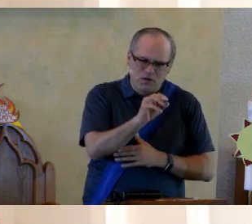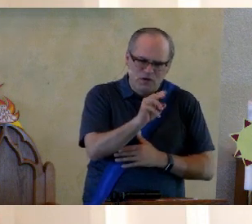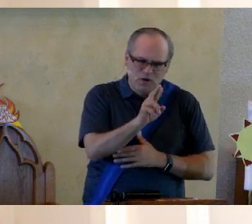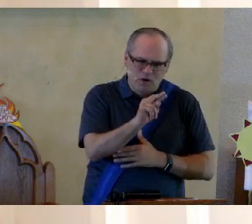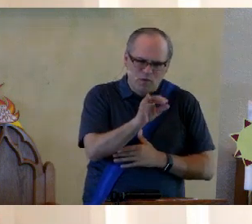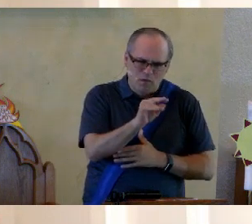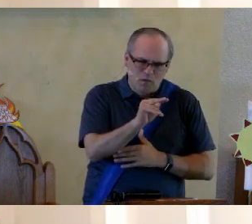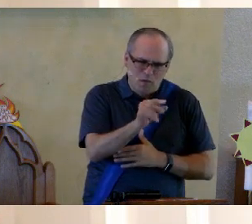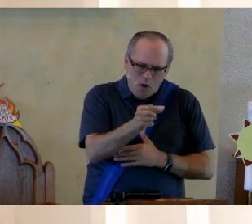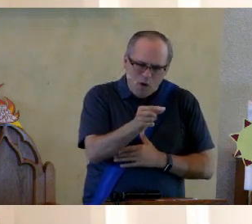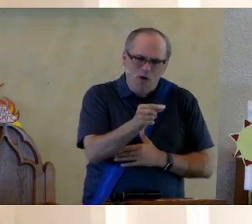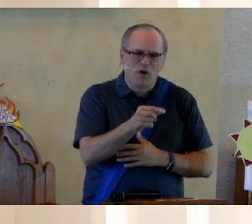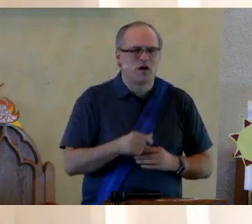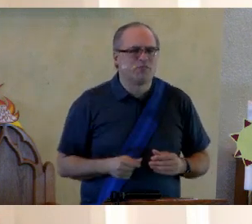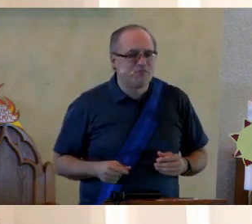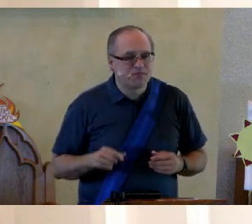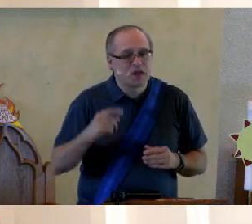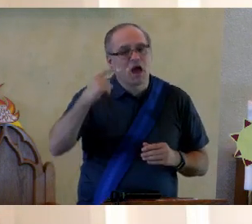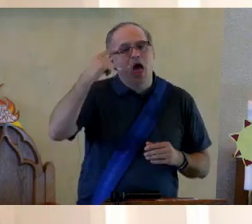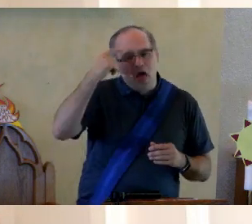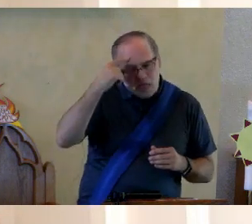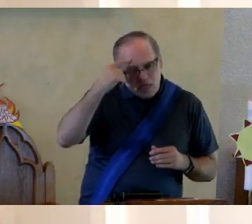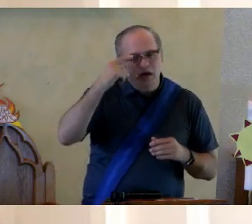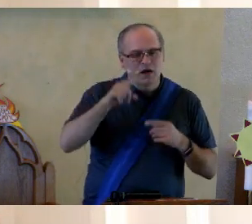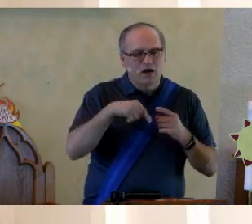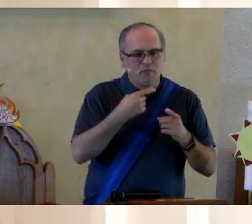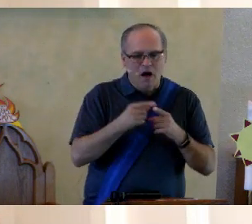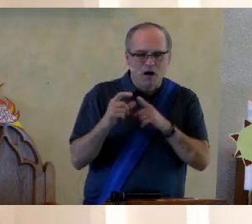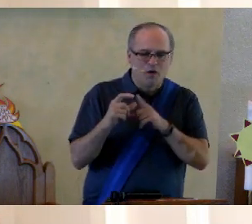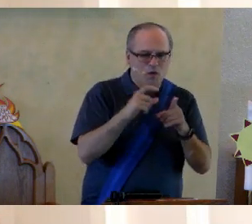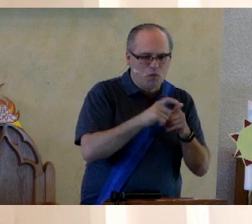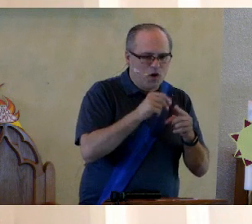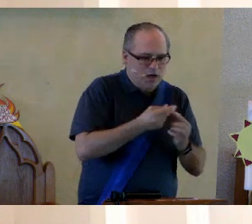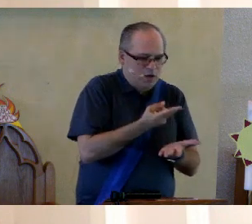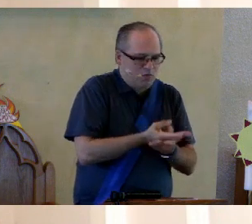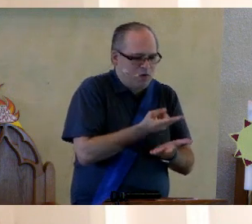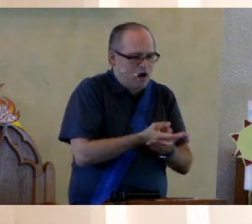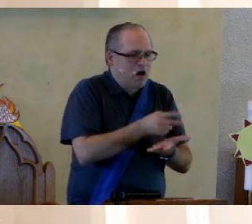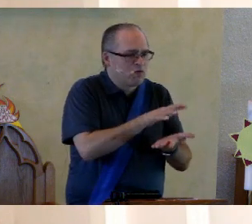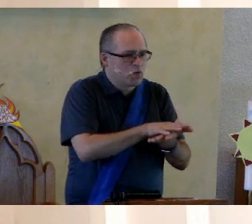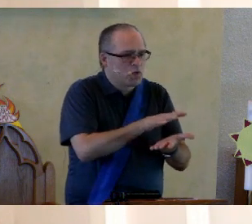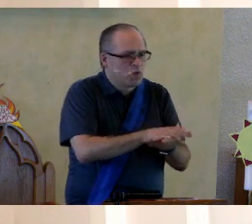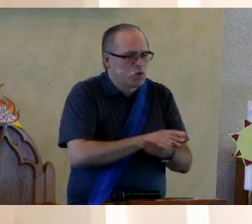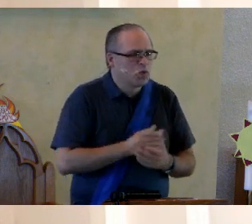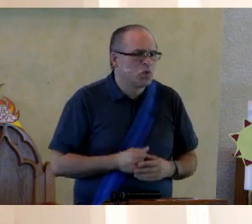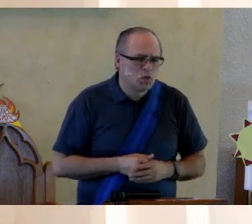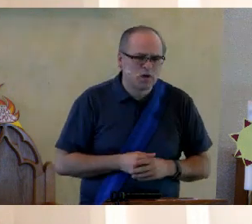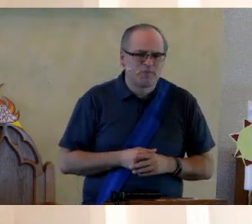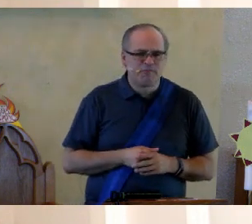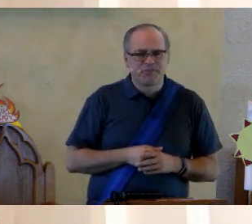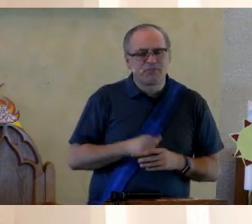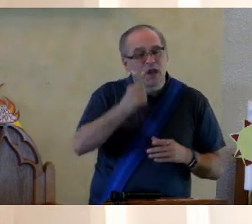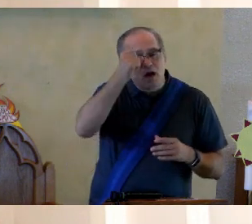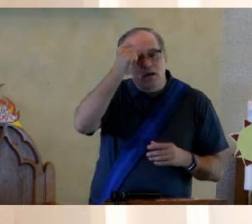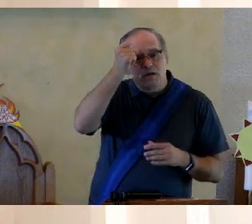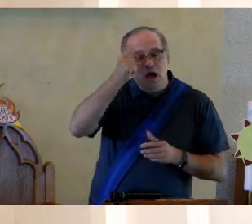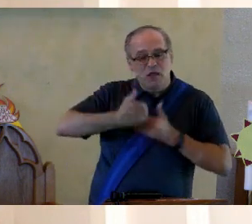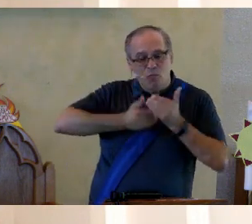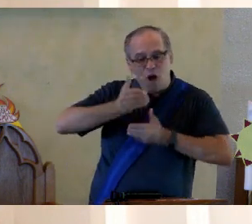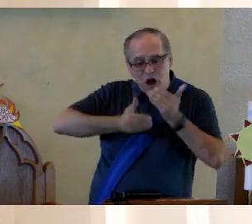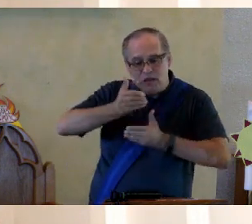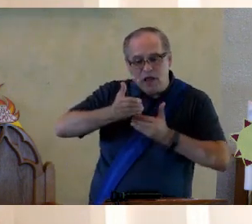it reminds me of the acronym DABDA, which I learned in grad school when it comes to understanding the process of grief